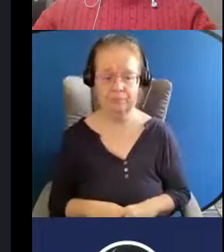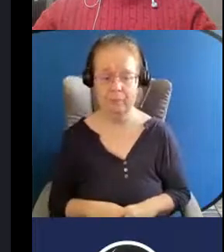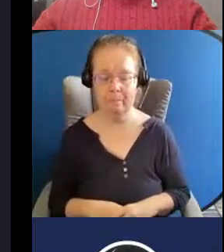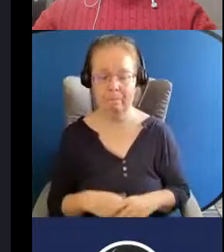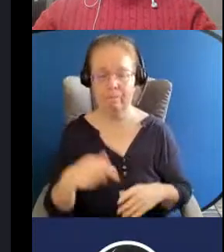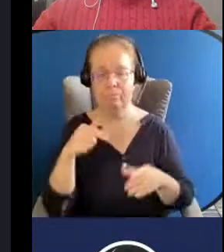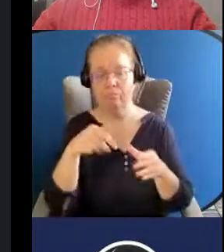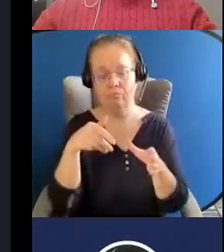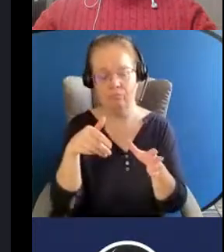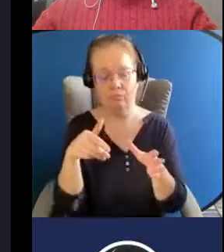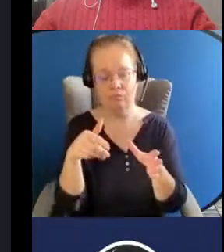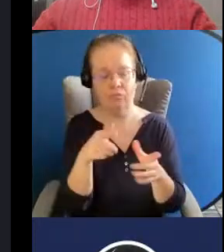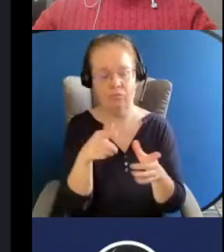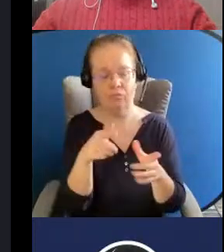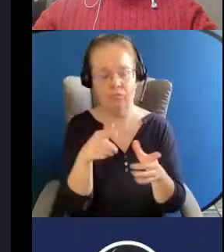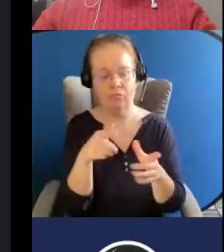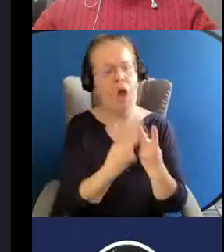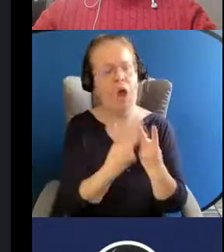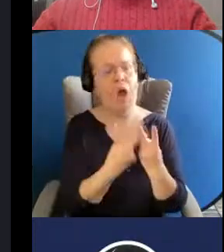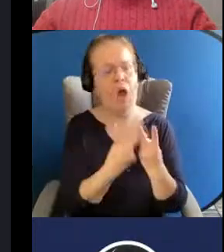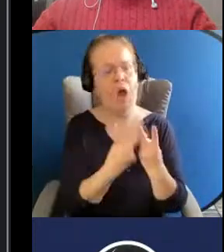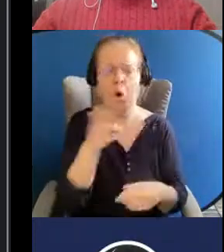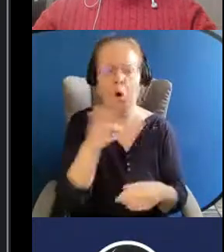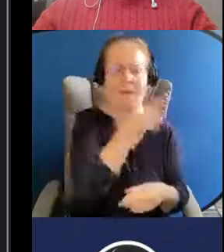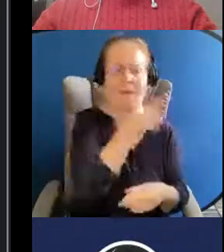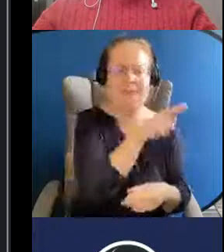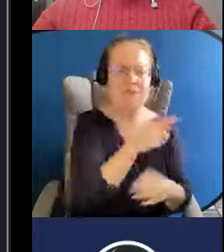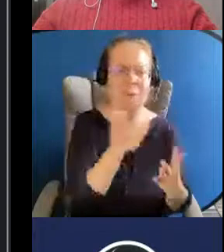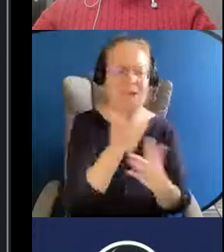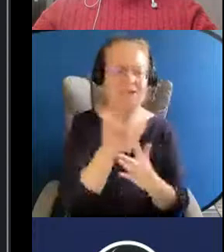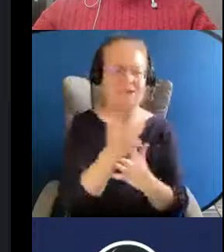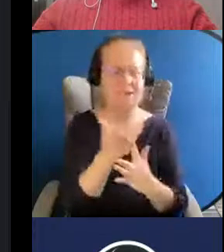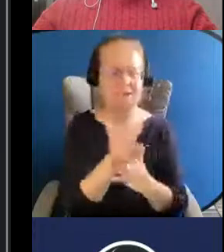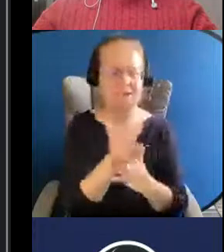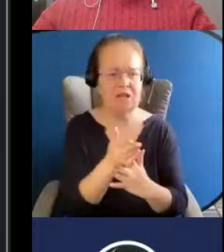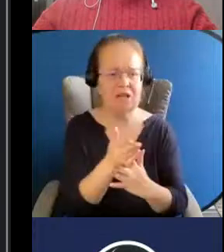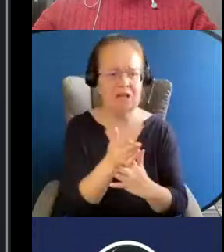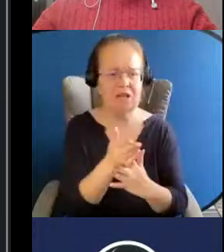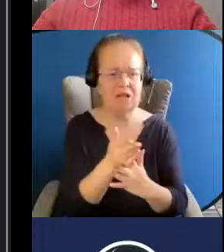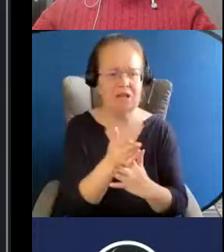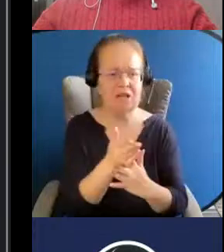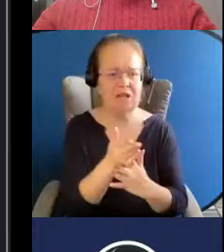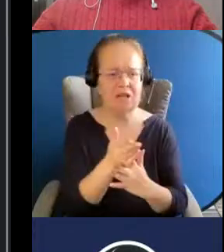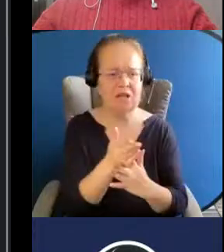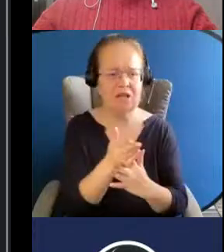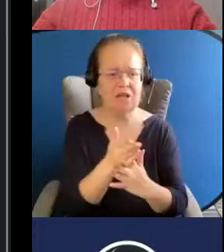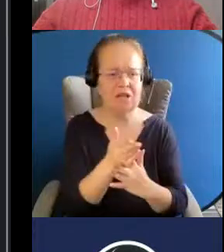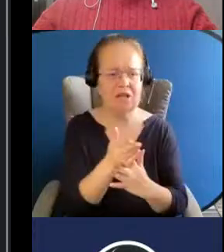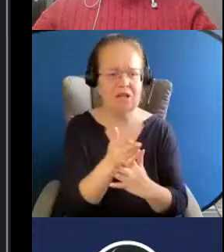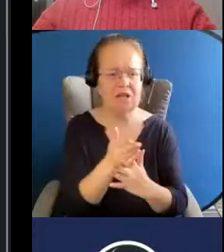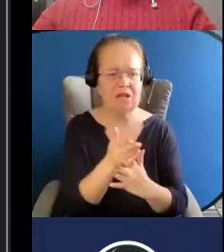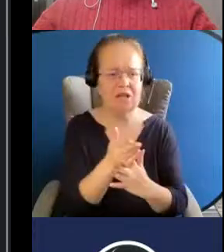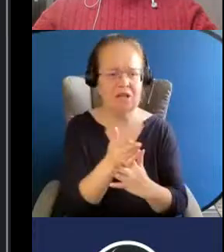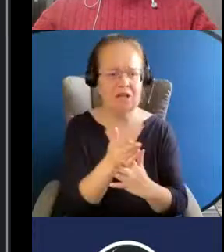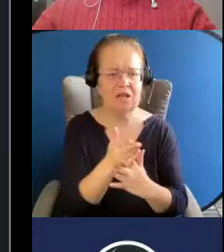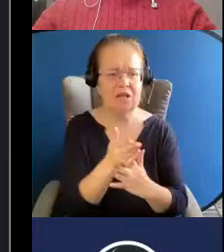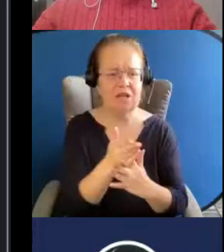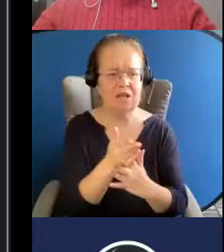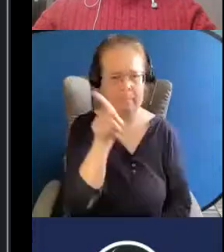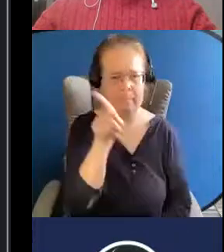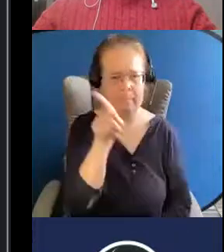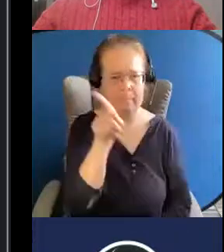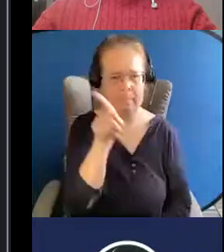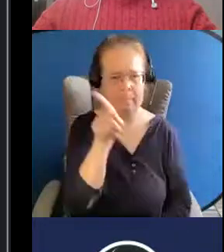some of the other existing features. Like if we go back to accessibility and we look at mouse pointer, there are some now